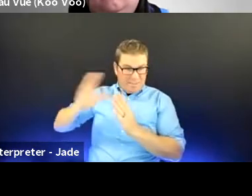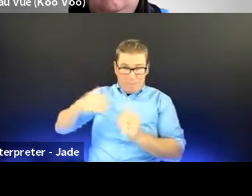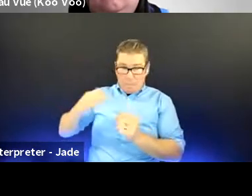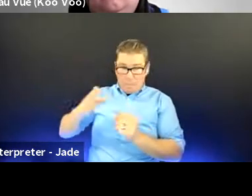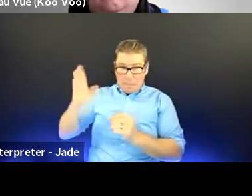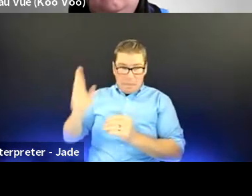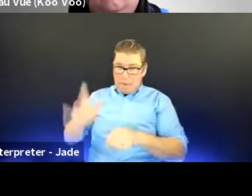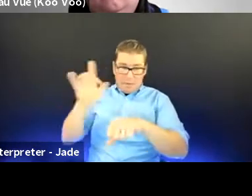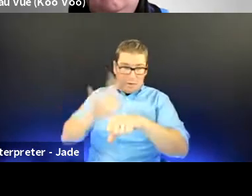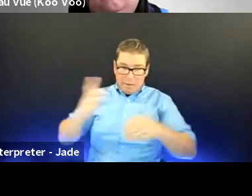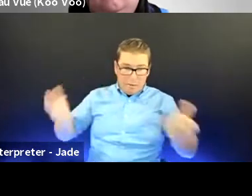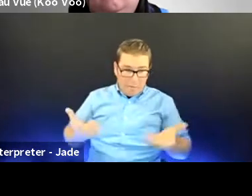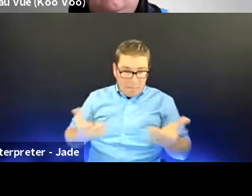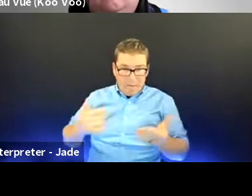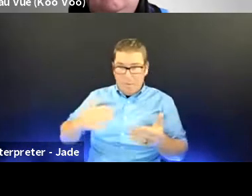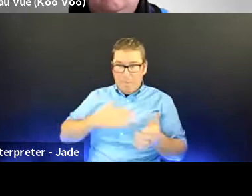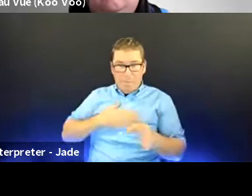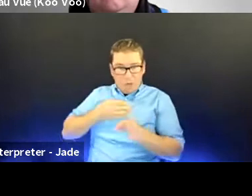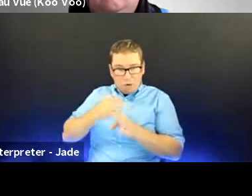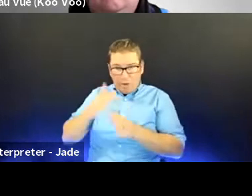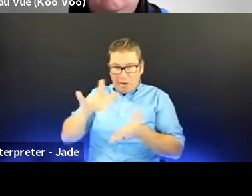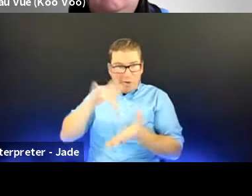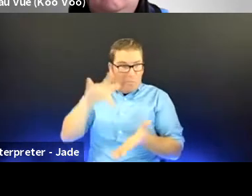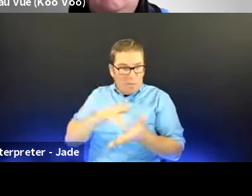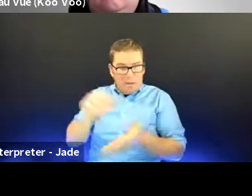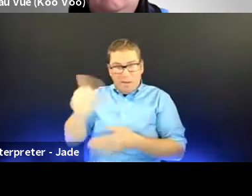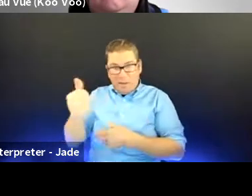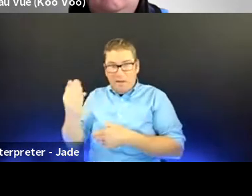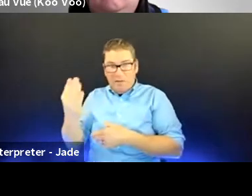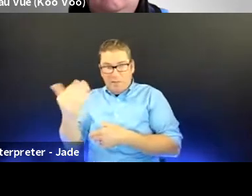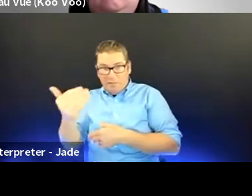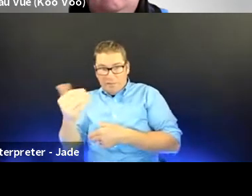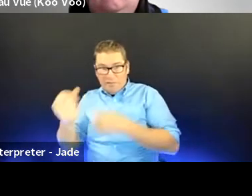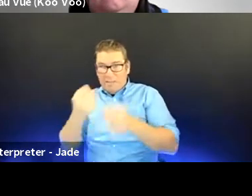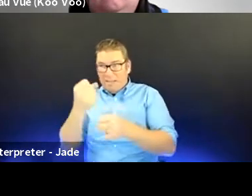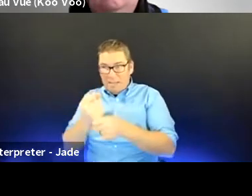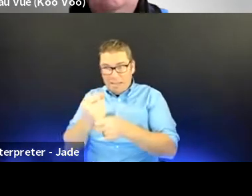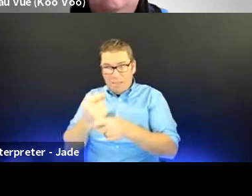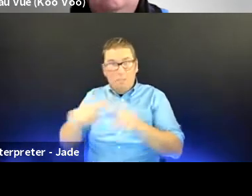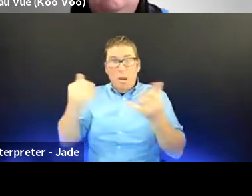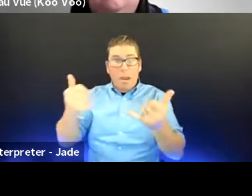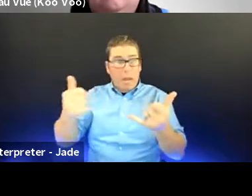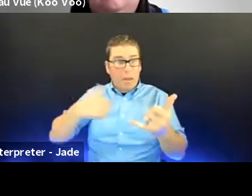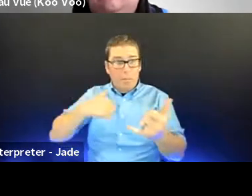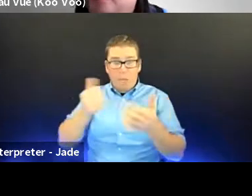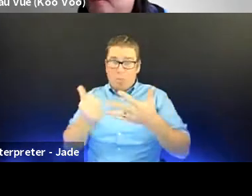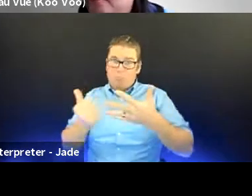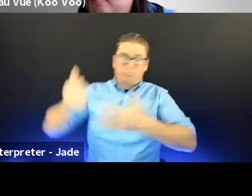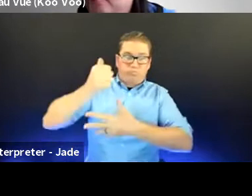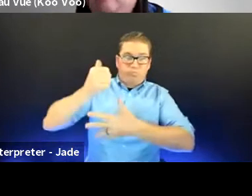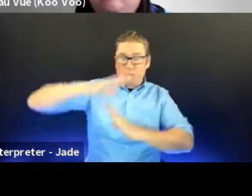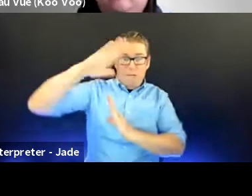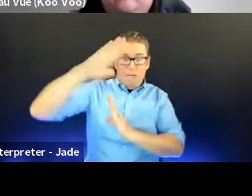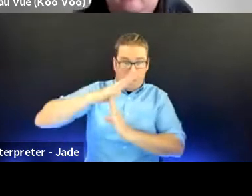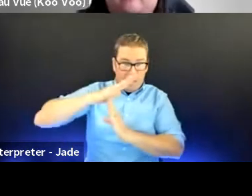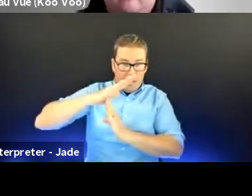mid-career, 10 or 15 years in, and even now, I'm now the senior faculty person in the English department. But before the people